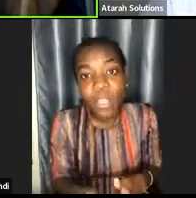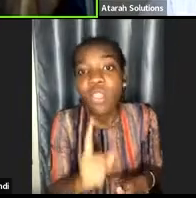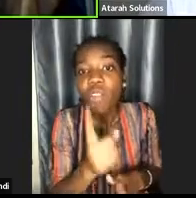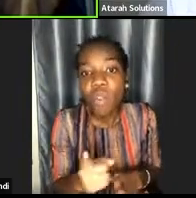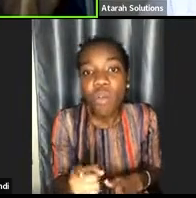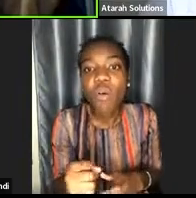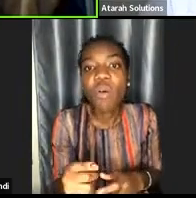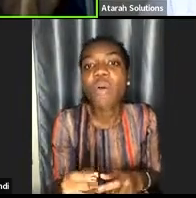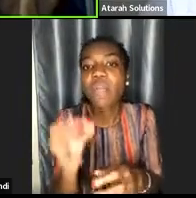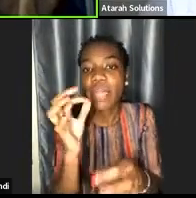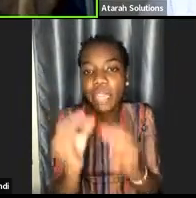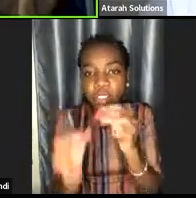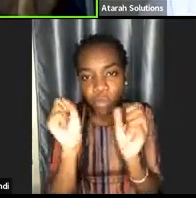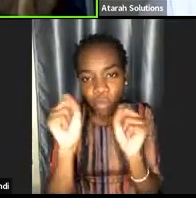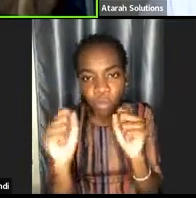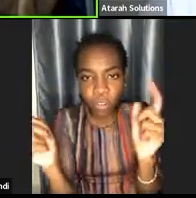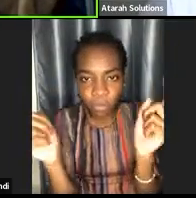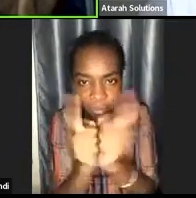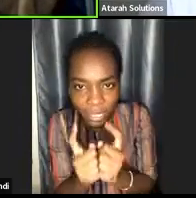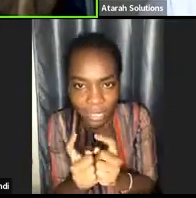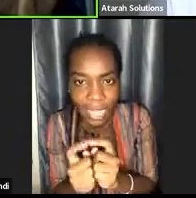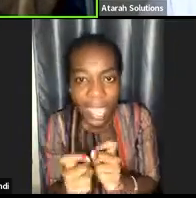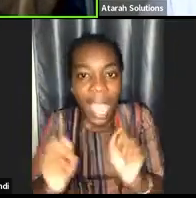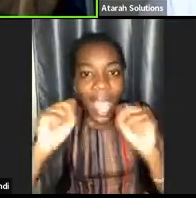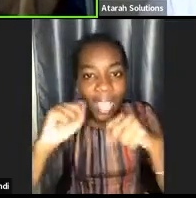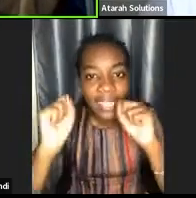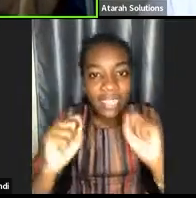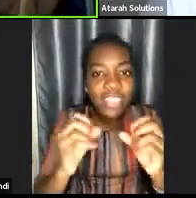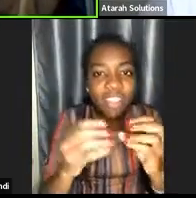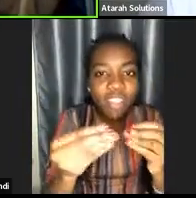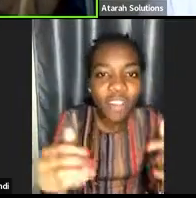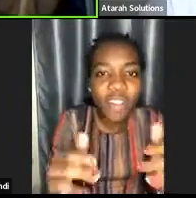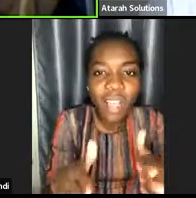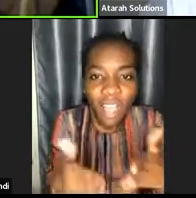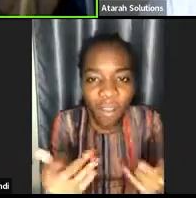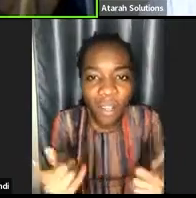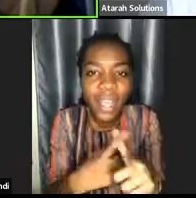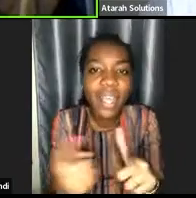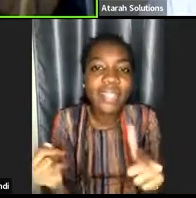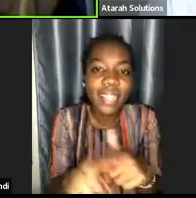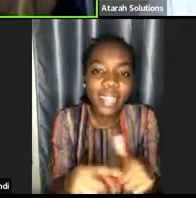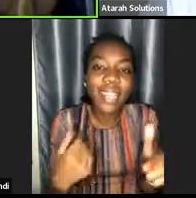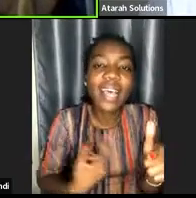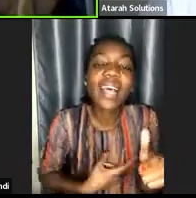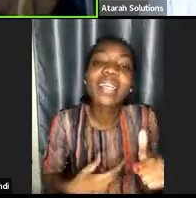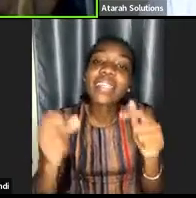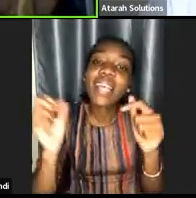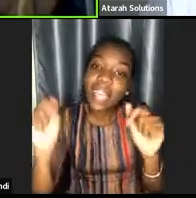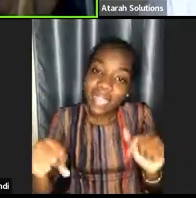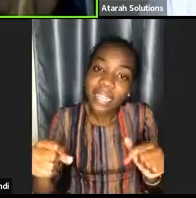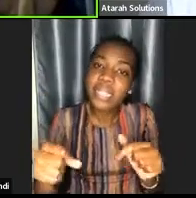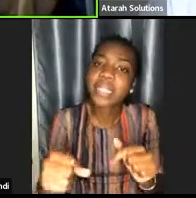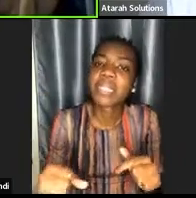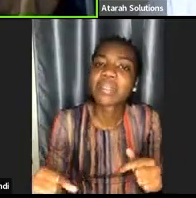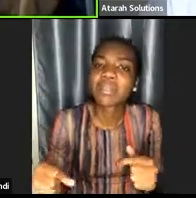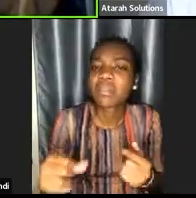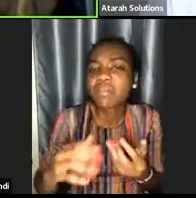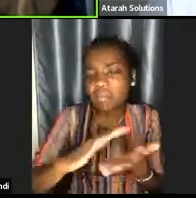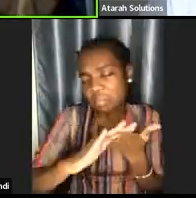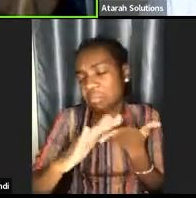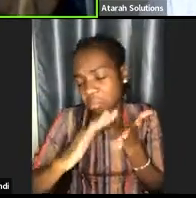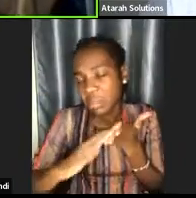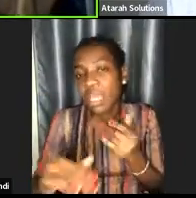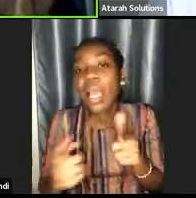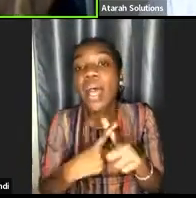meet, we can agree how to resolve, and maybe we can even agree that I just apologize and it is